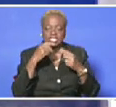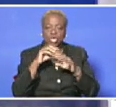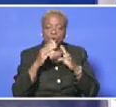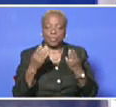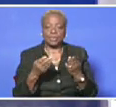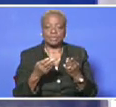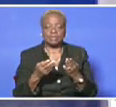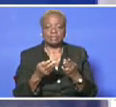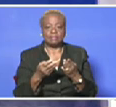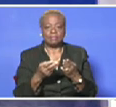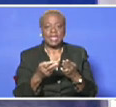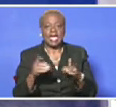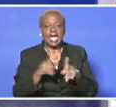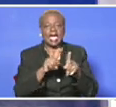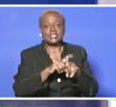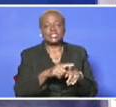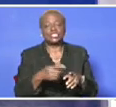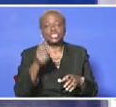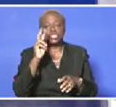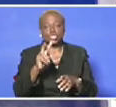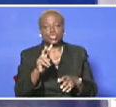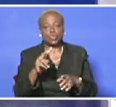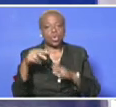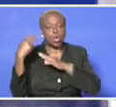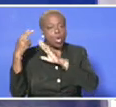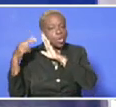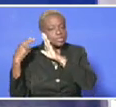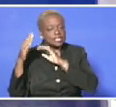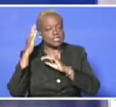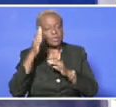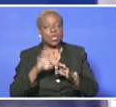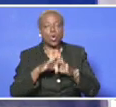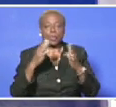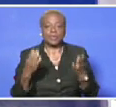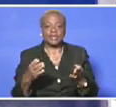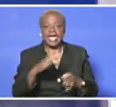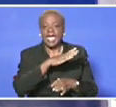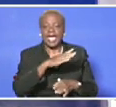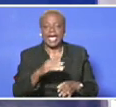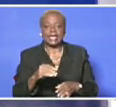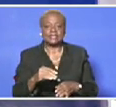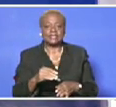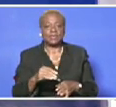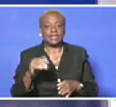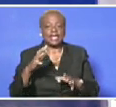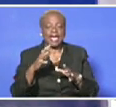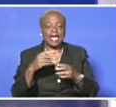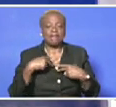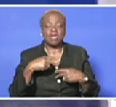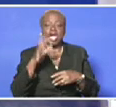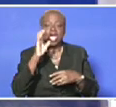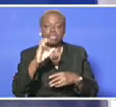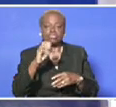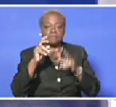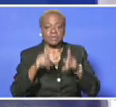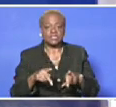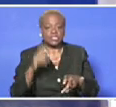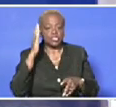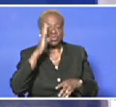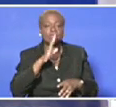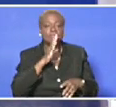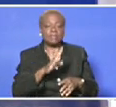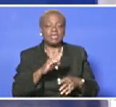hotels prepare to reopen and a new property seeks to employ hundreds. Director Pinder also told ZNS News what